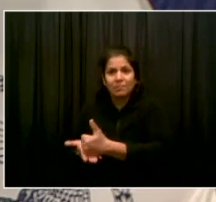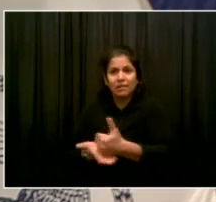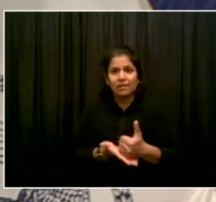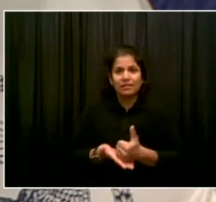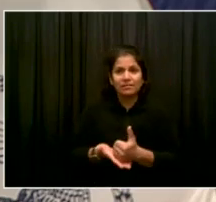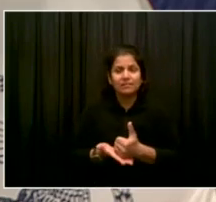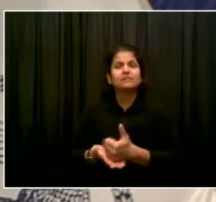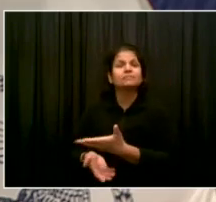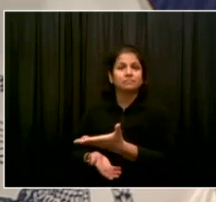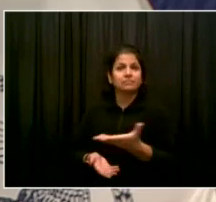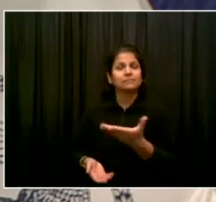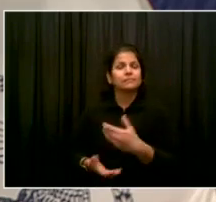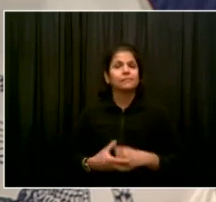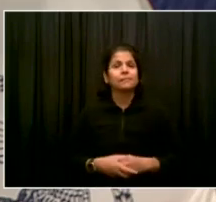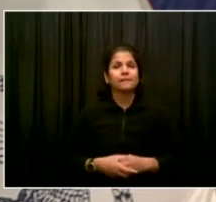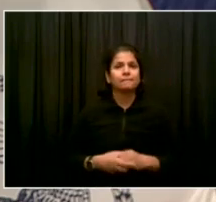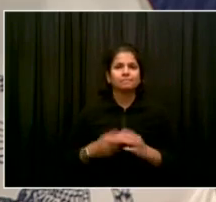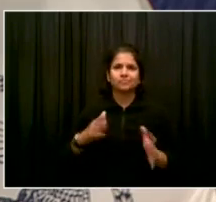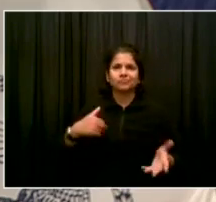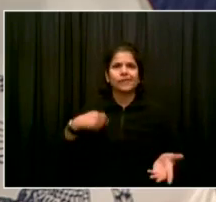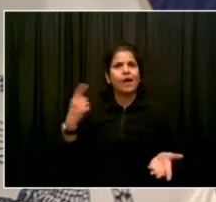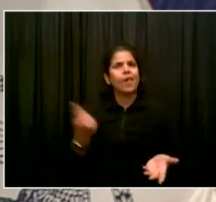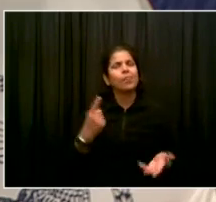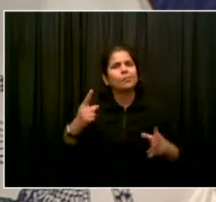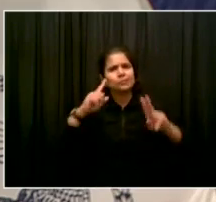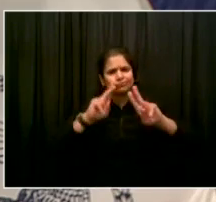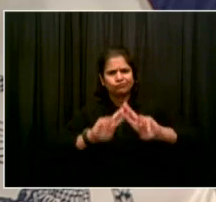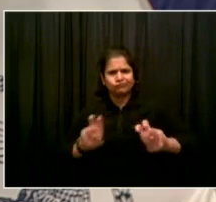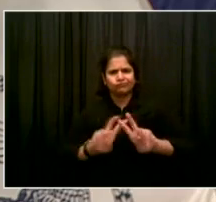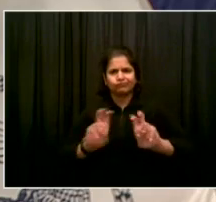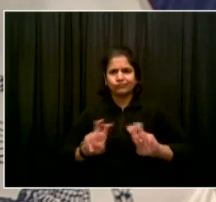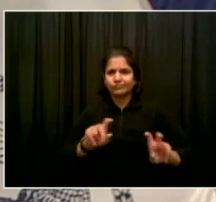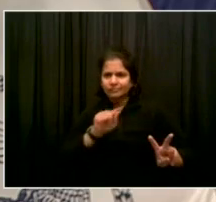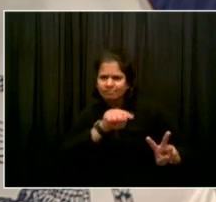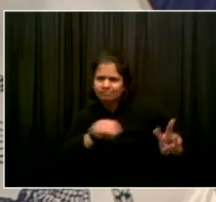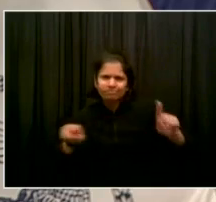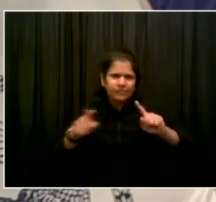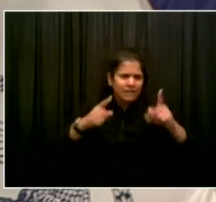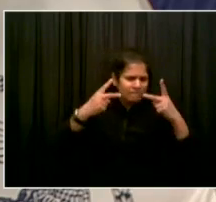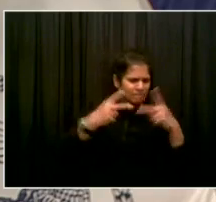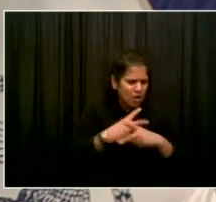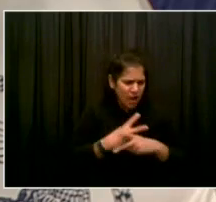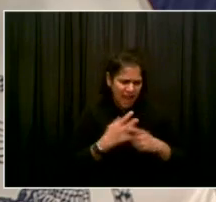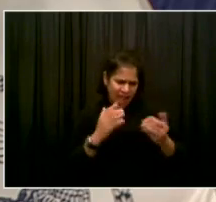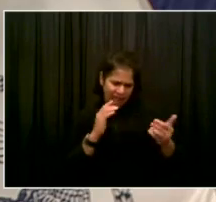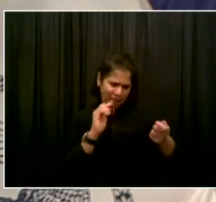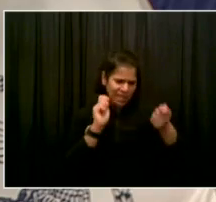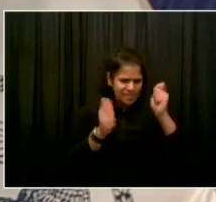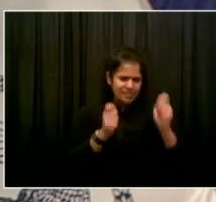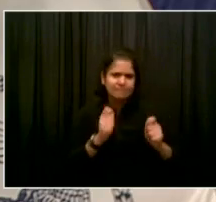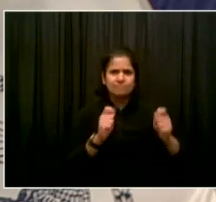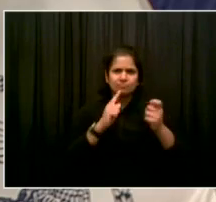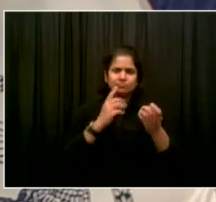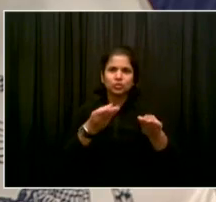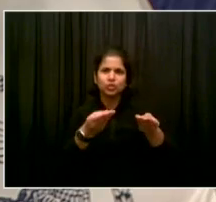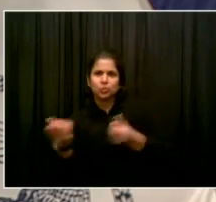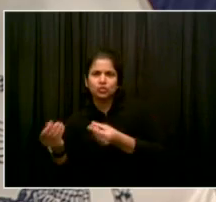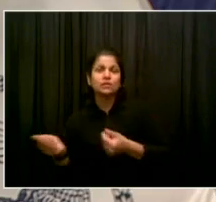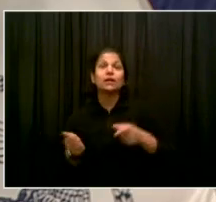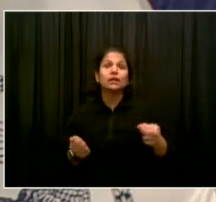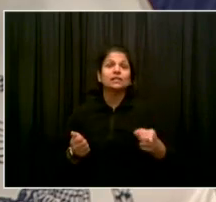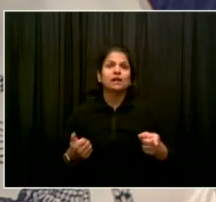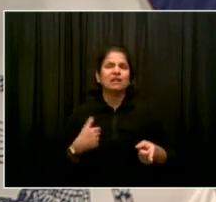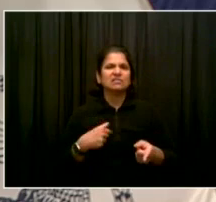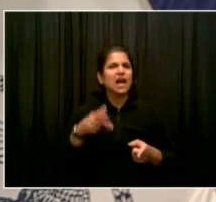the situation we're facing and always listening to the healthcare leaders and following what the information is telling us. But I want to